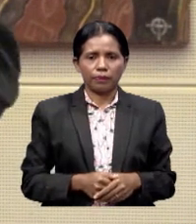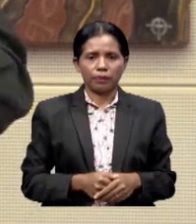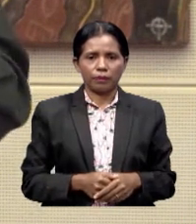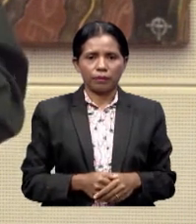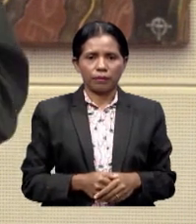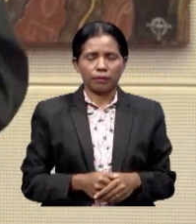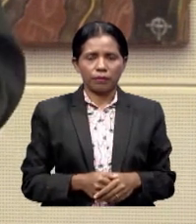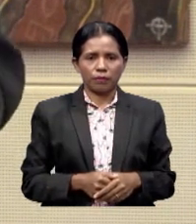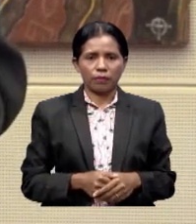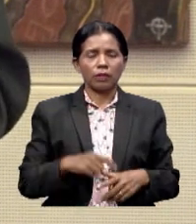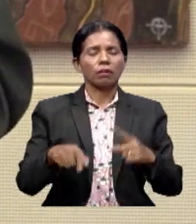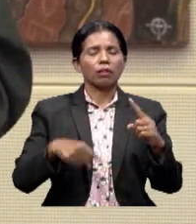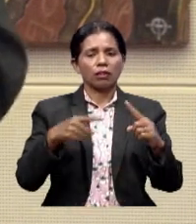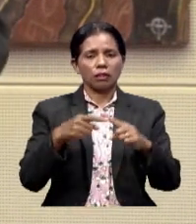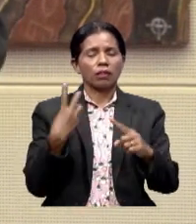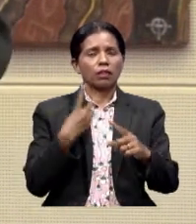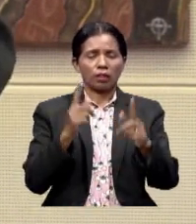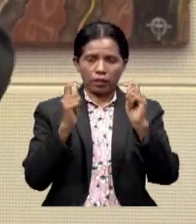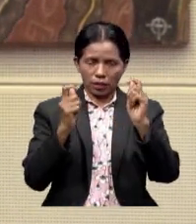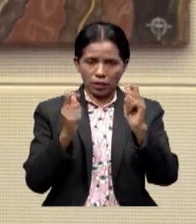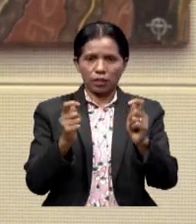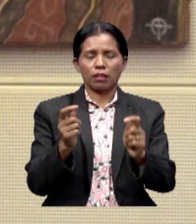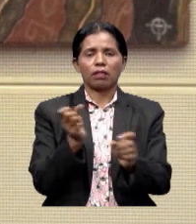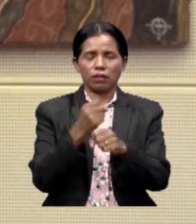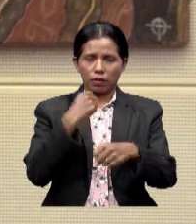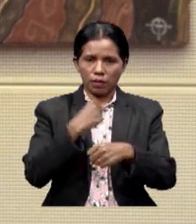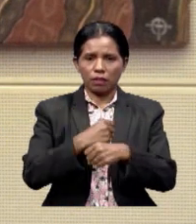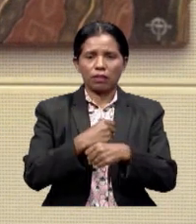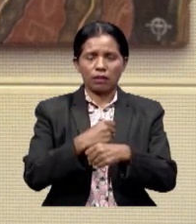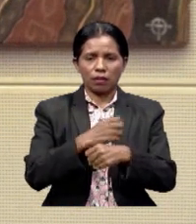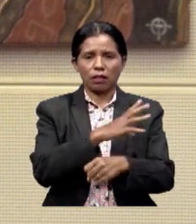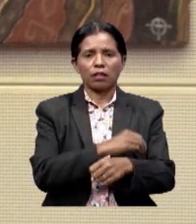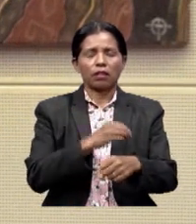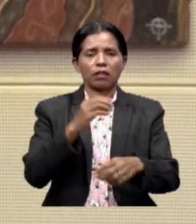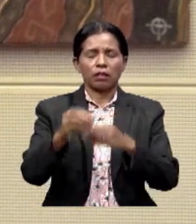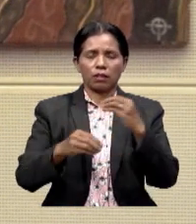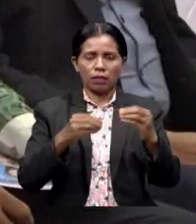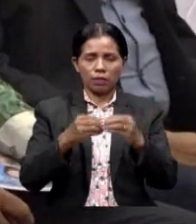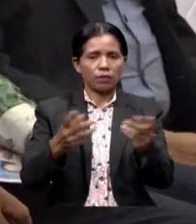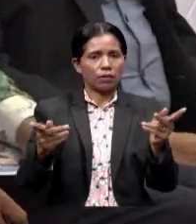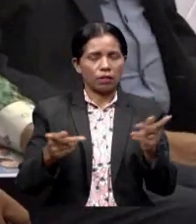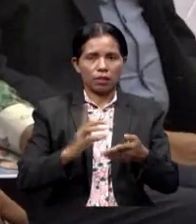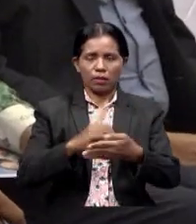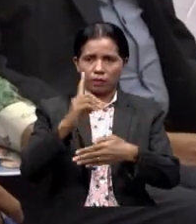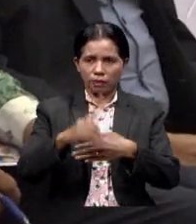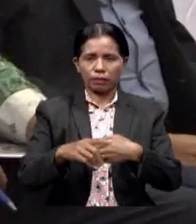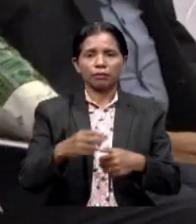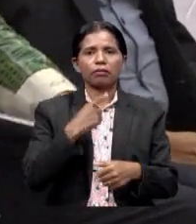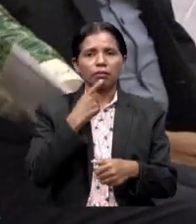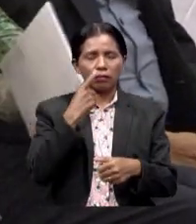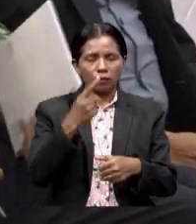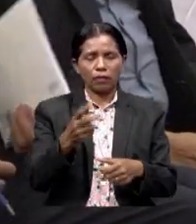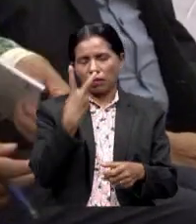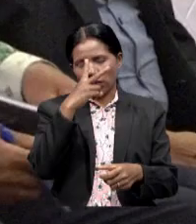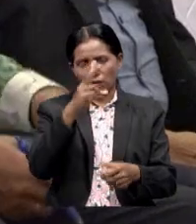When you try to reform this civil service sector. Ramos Horta mo satutan atu hare